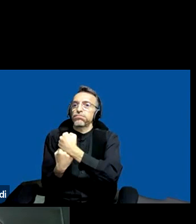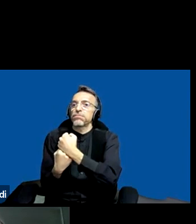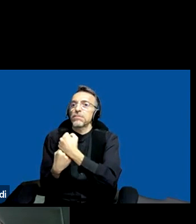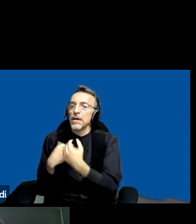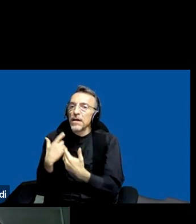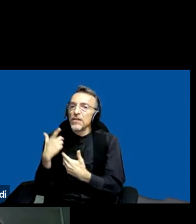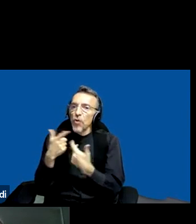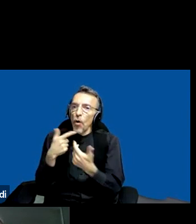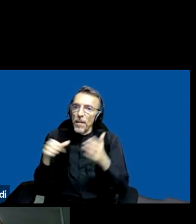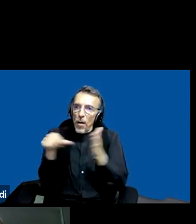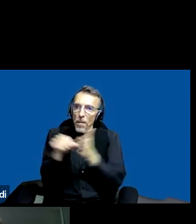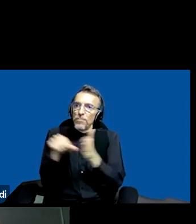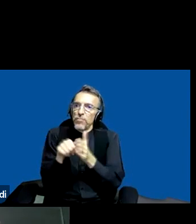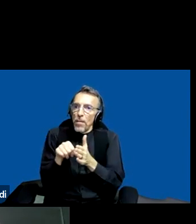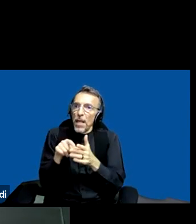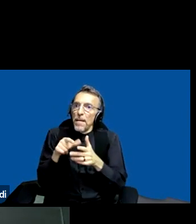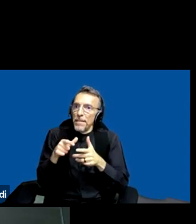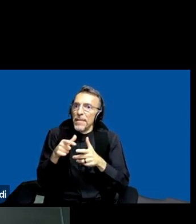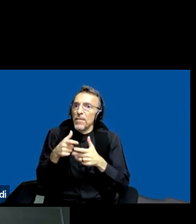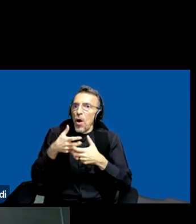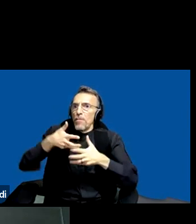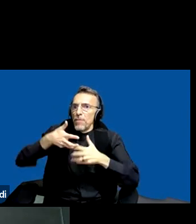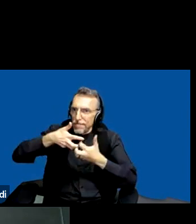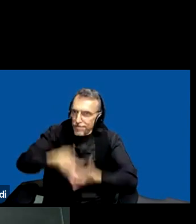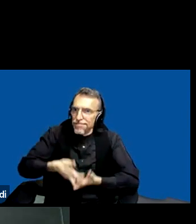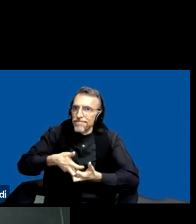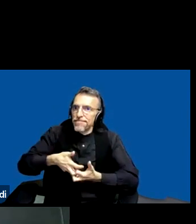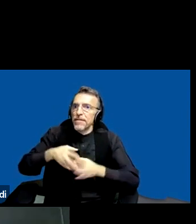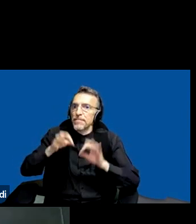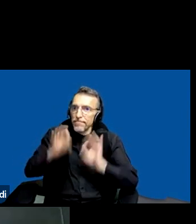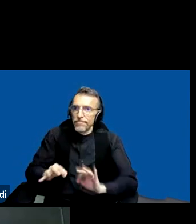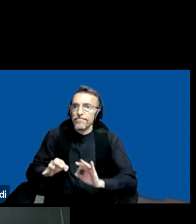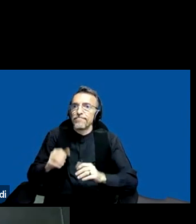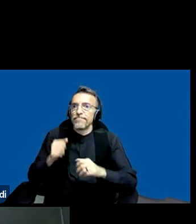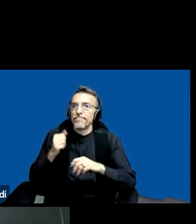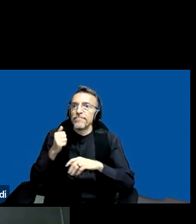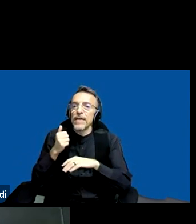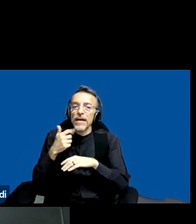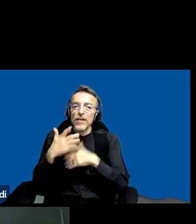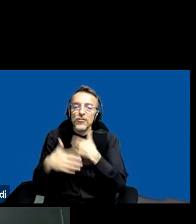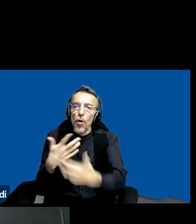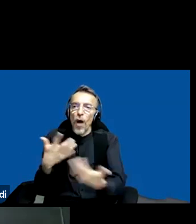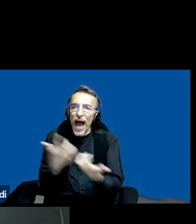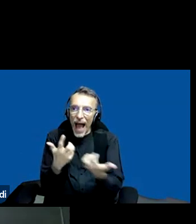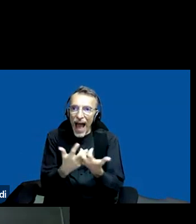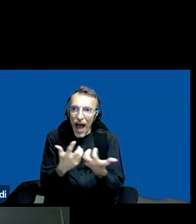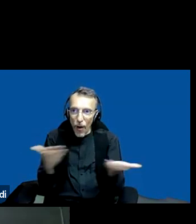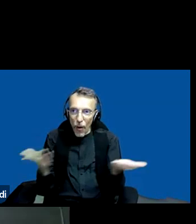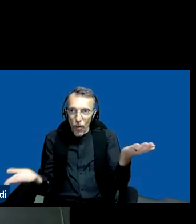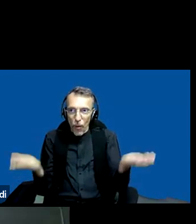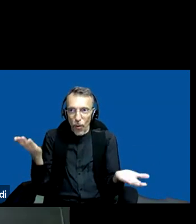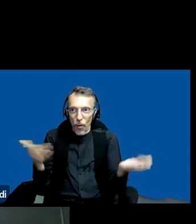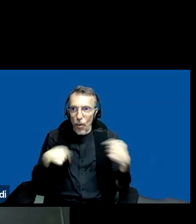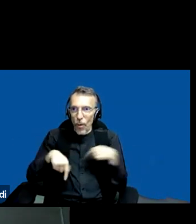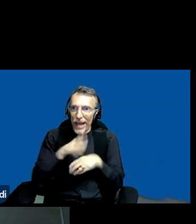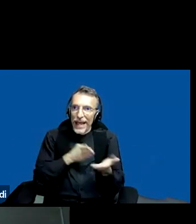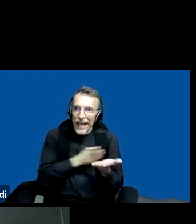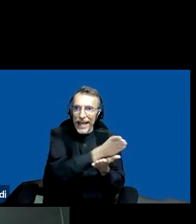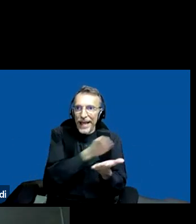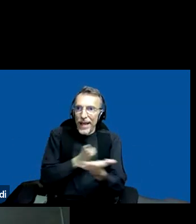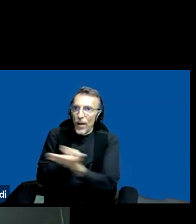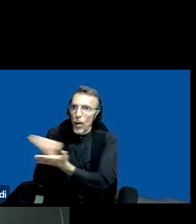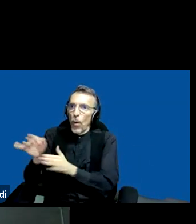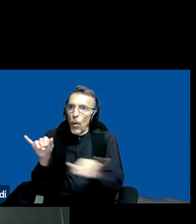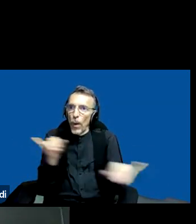status quos. So are we, in fact, is this pandemic portal, how is it going to play out? Are we going to see